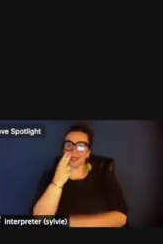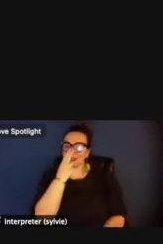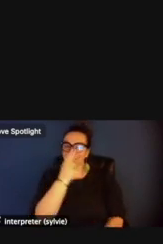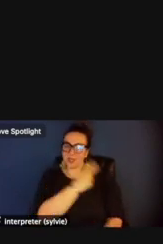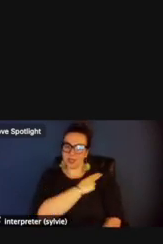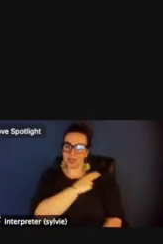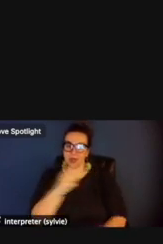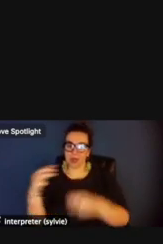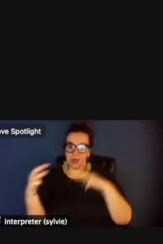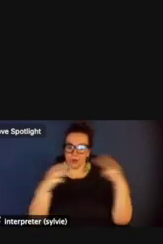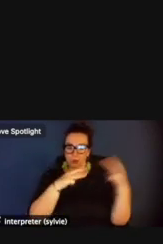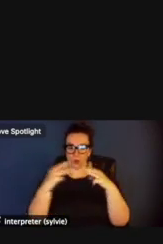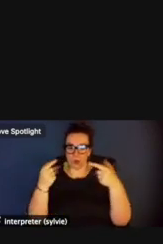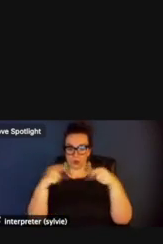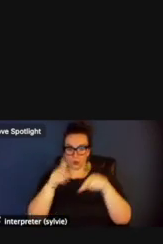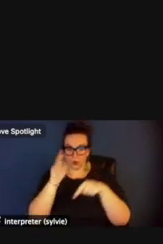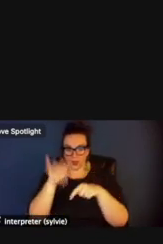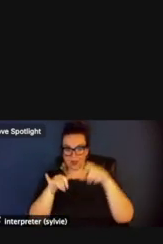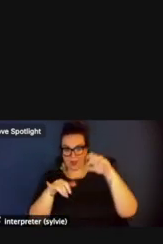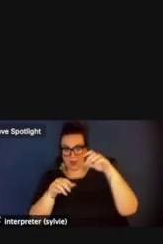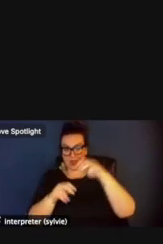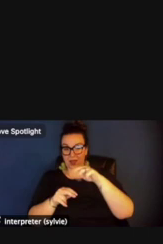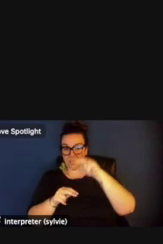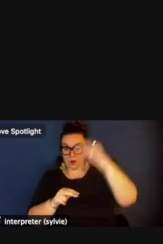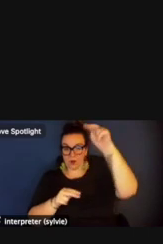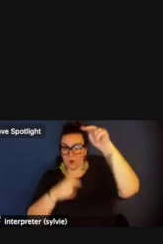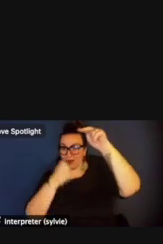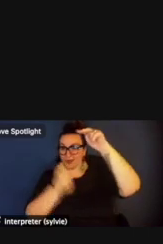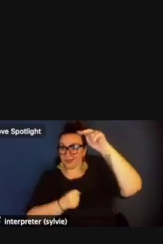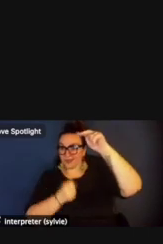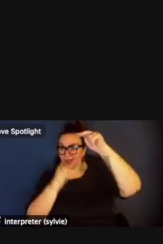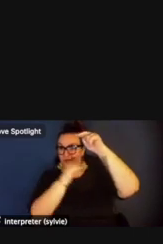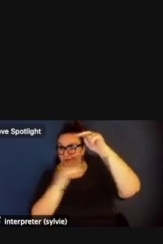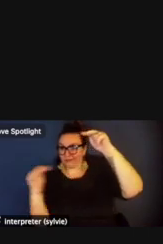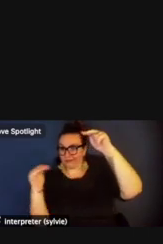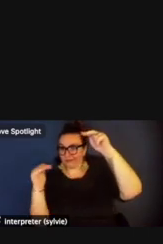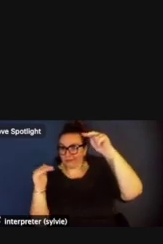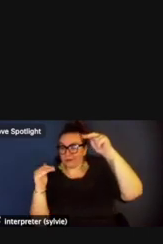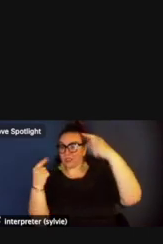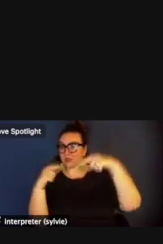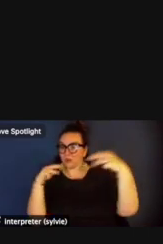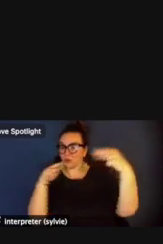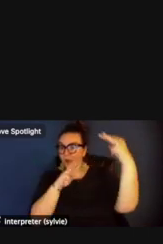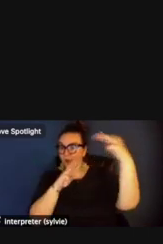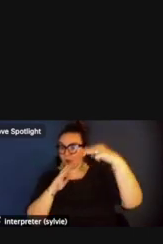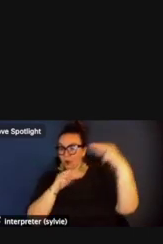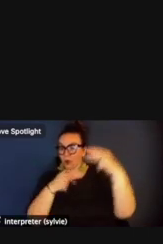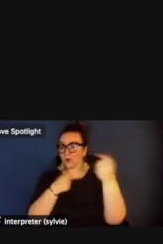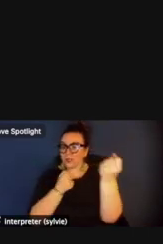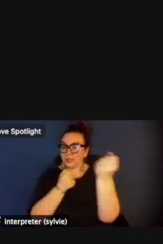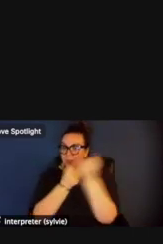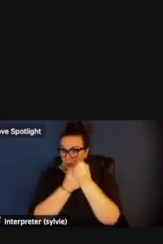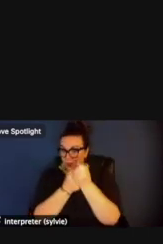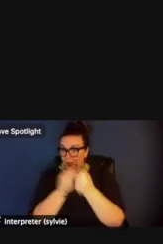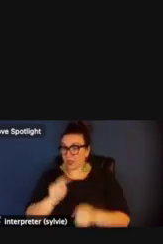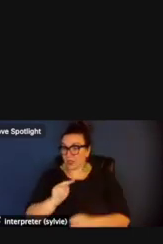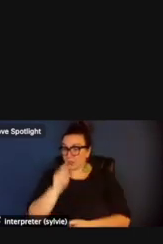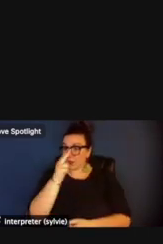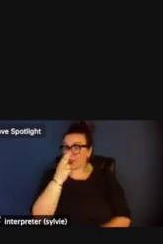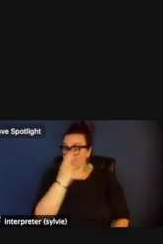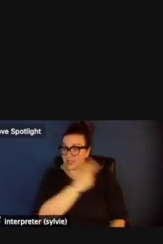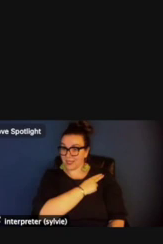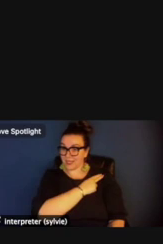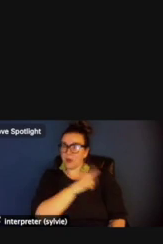War, it was split between North Vietnam and South Vietnam, and we were supporting the North Vietnamese, no, the